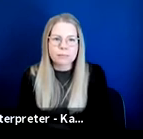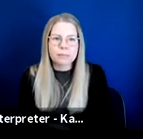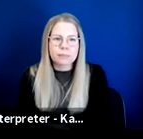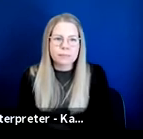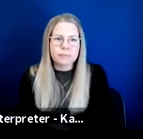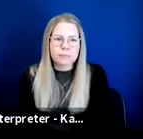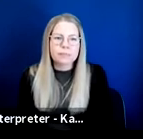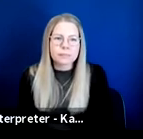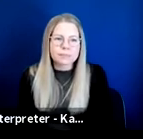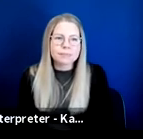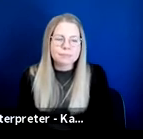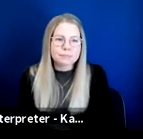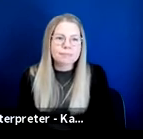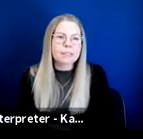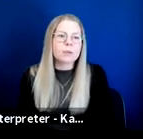in the fall.